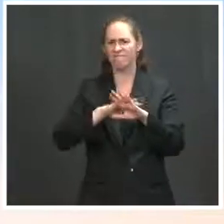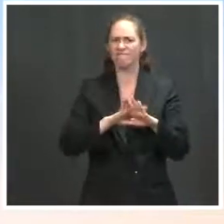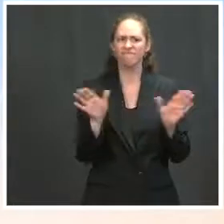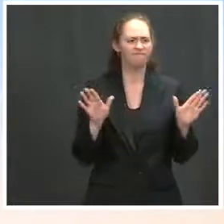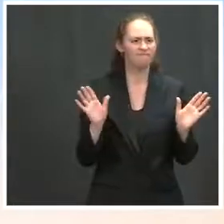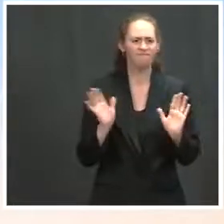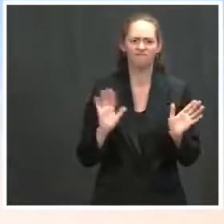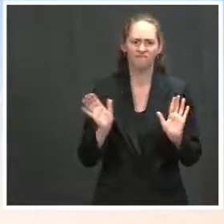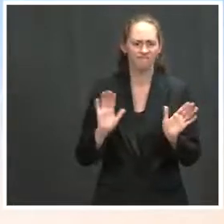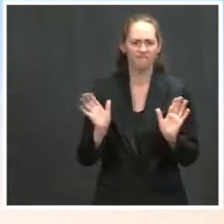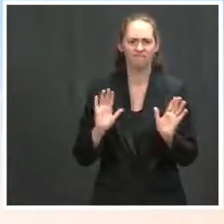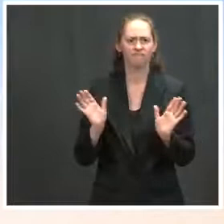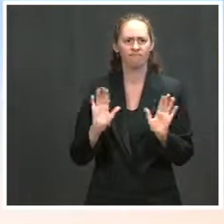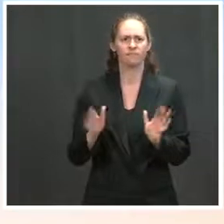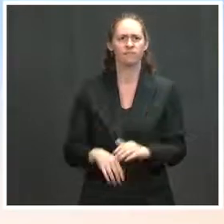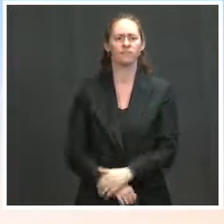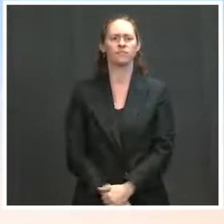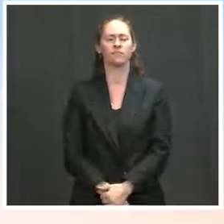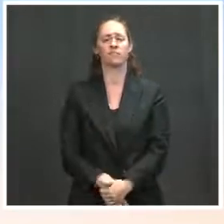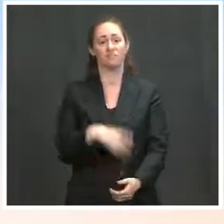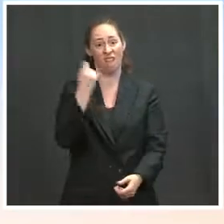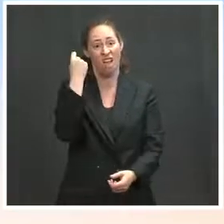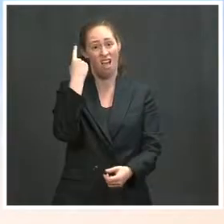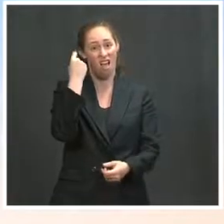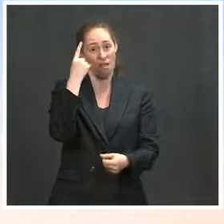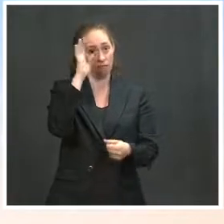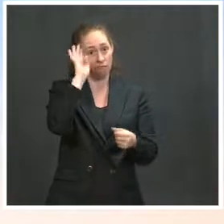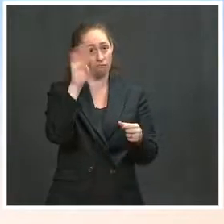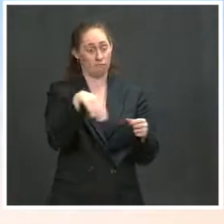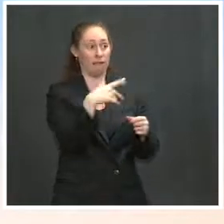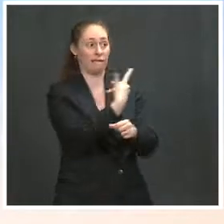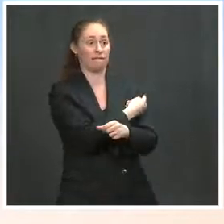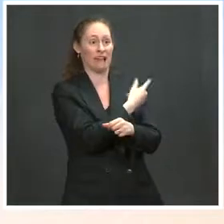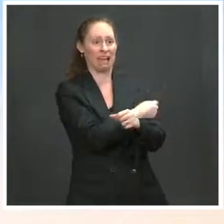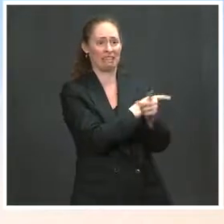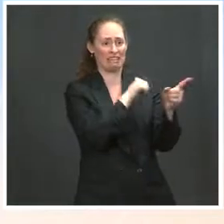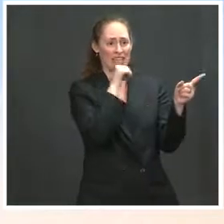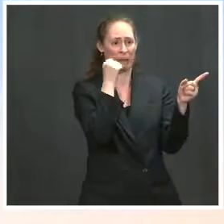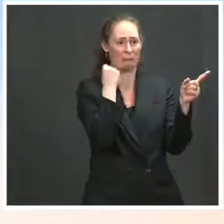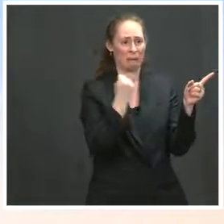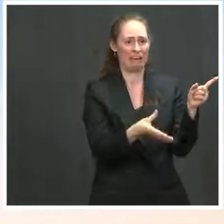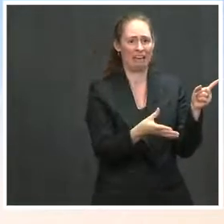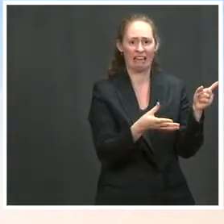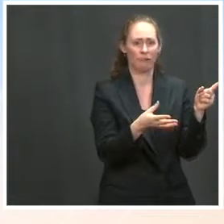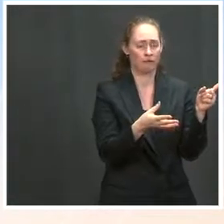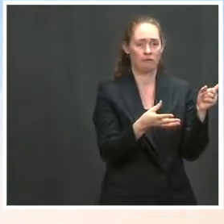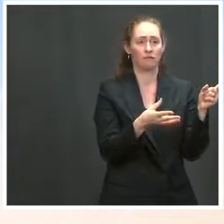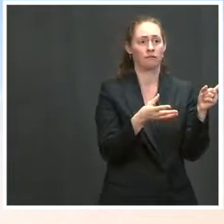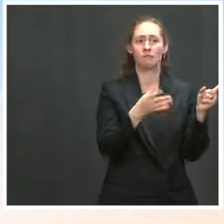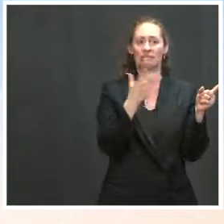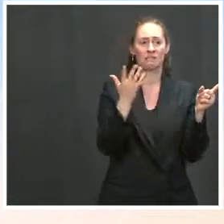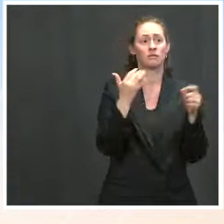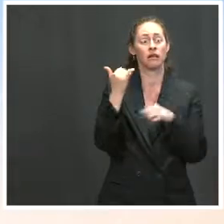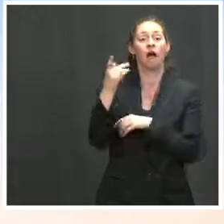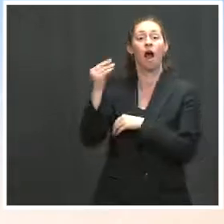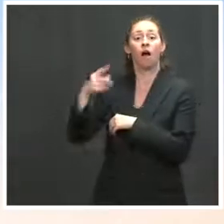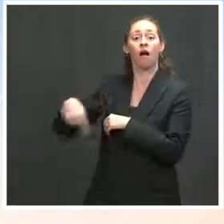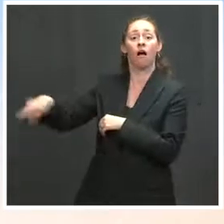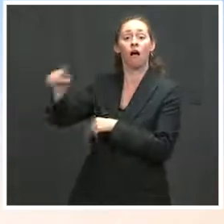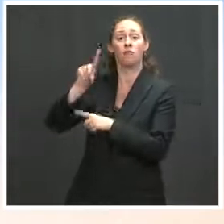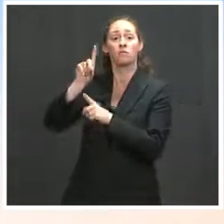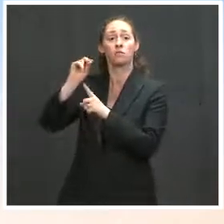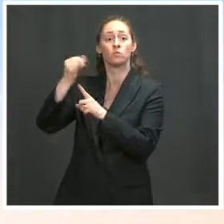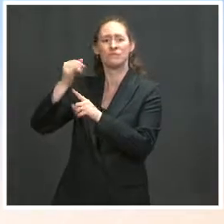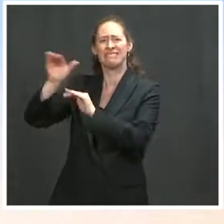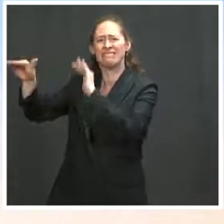Department bluntly telling Americans do not travel to Japan, is there any second guessing on the part of the administration to move forward